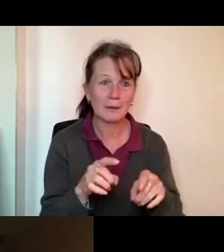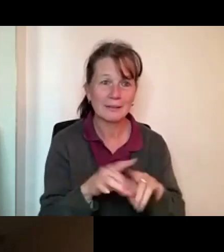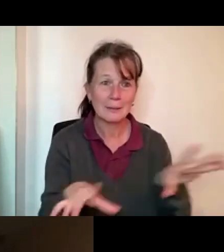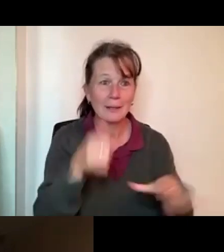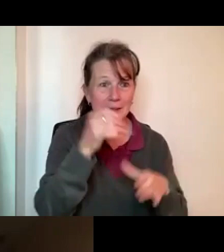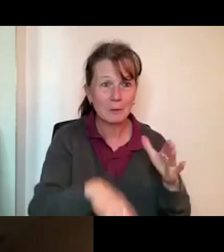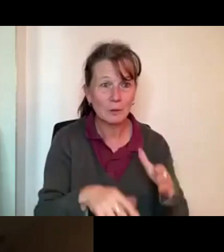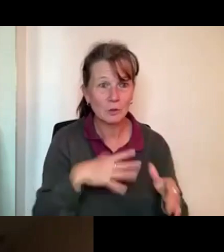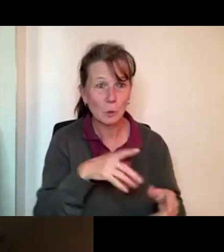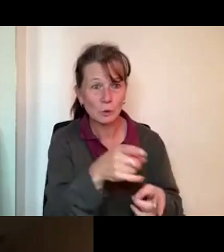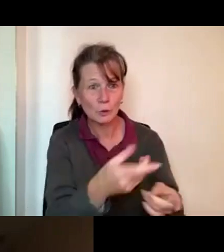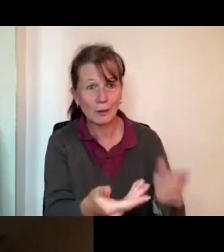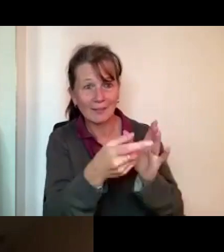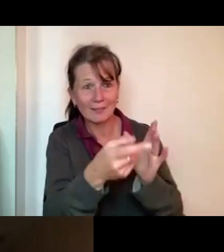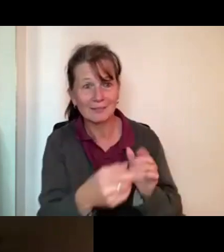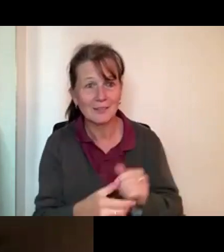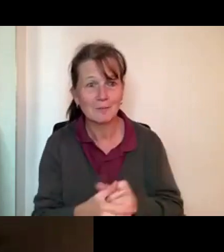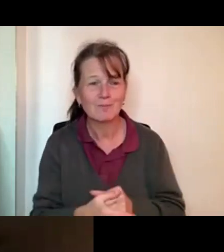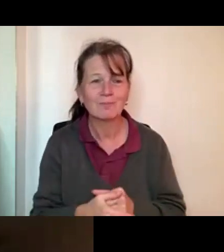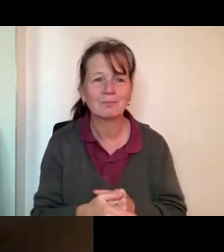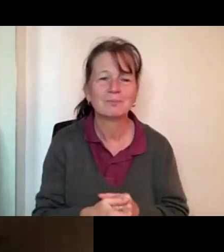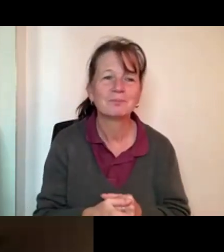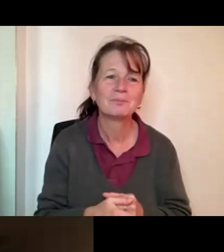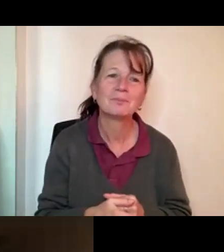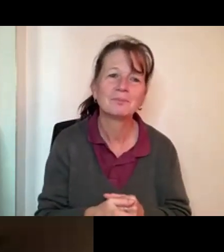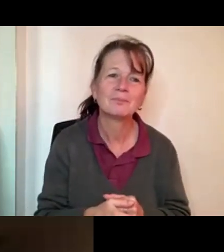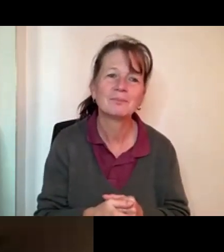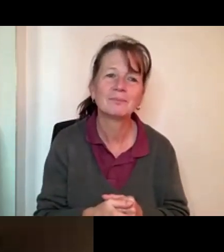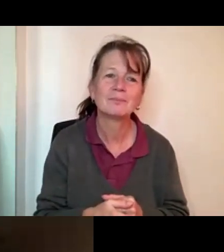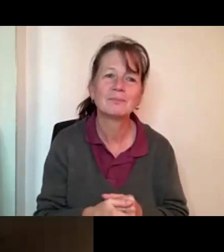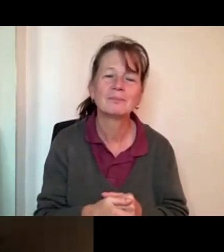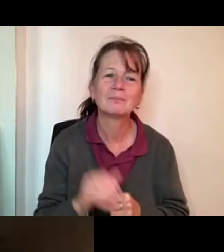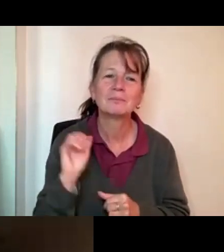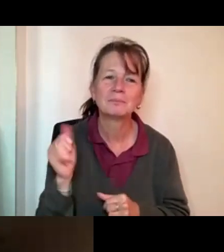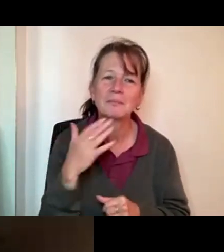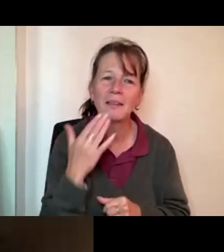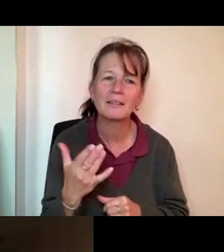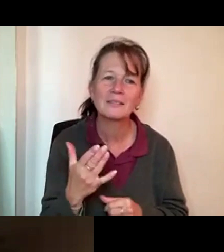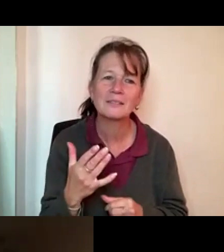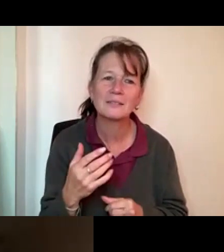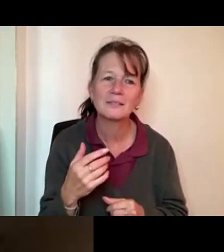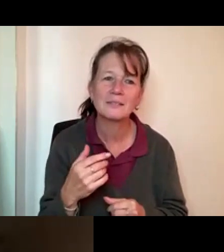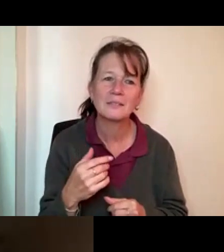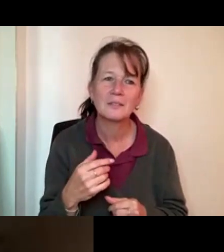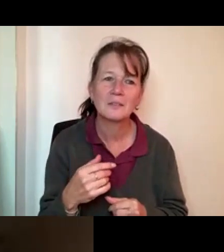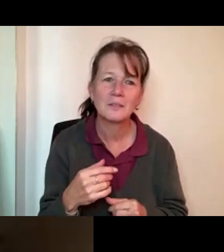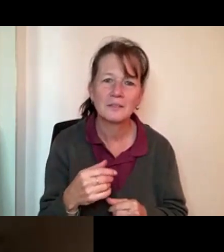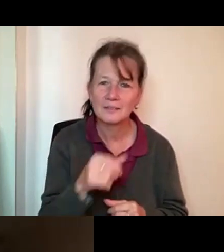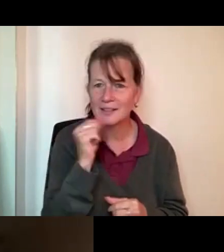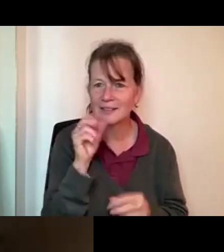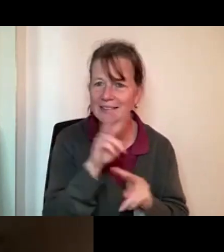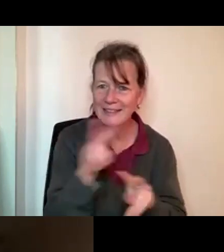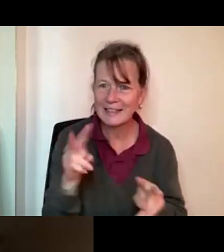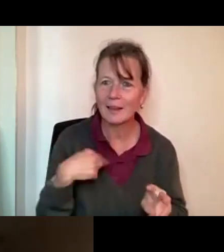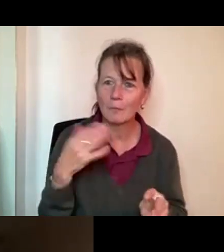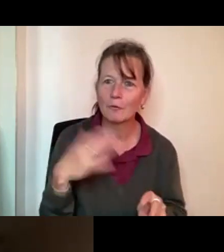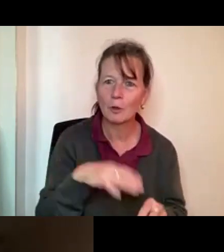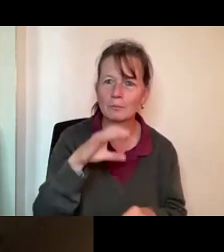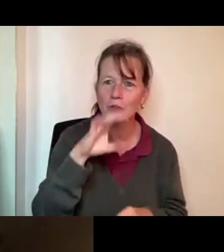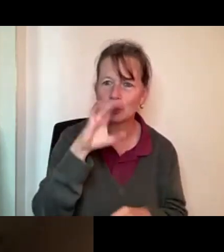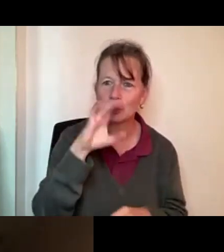would you like to elaborate? Yeah, it was. Thanks, Rylan. And as well, good to see all of you. Hi from Chicago.